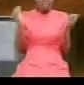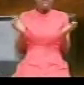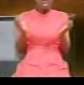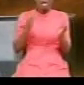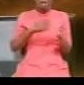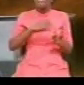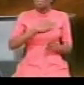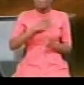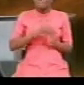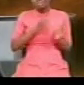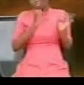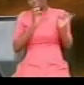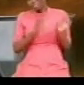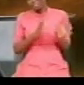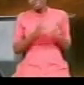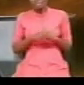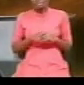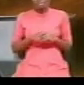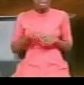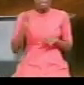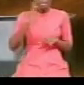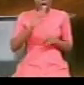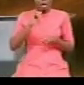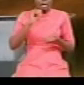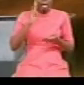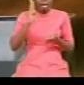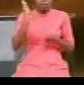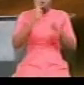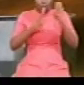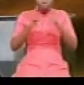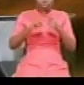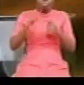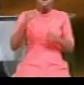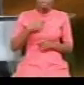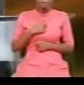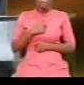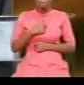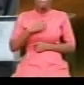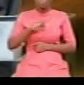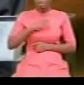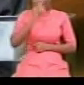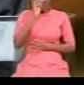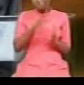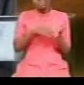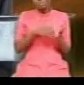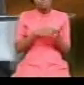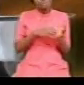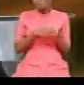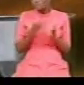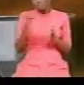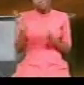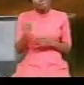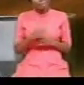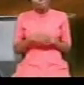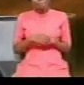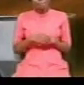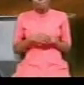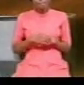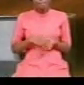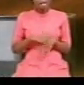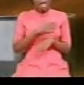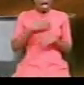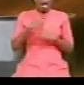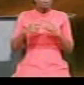feast, my soul hated. They are a trouble unto me. I am weary to bear them.